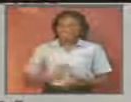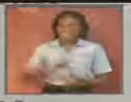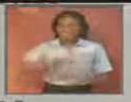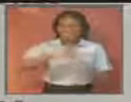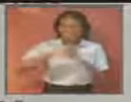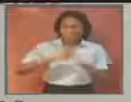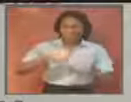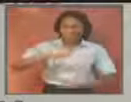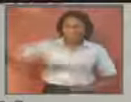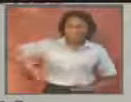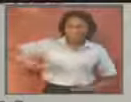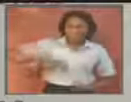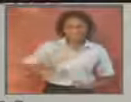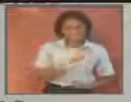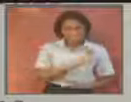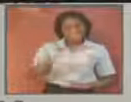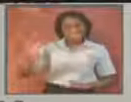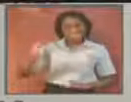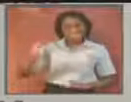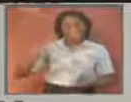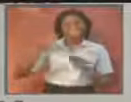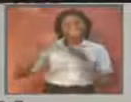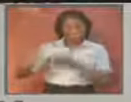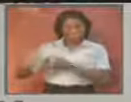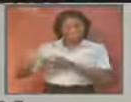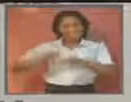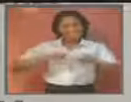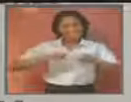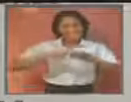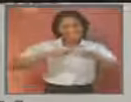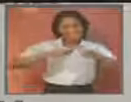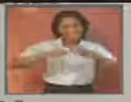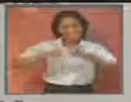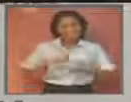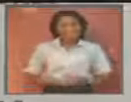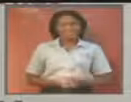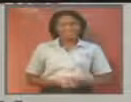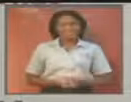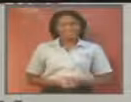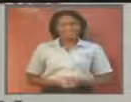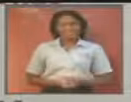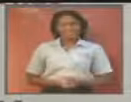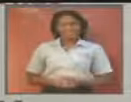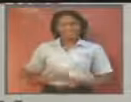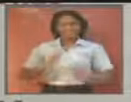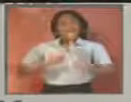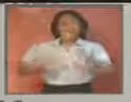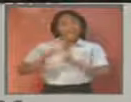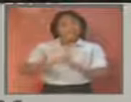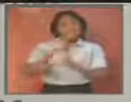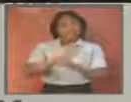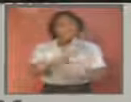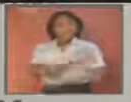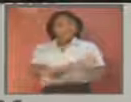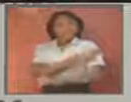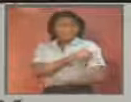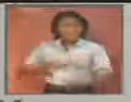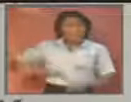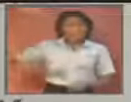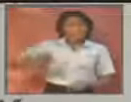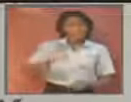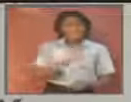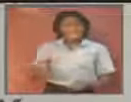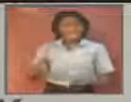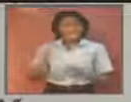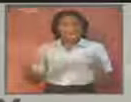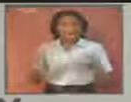defined areas. Normal population of the ERHA is 130,000. However, in less